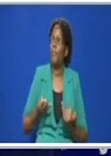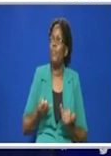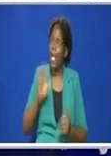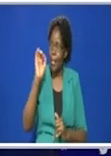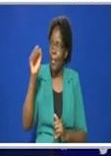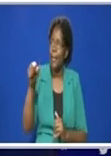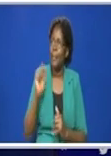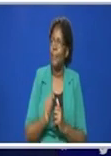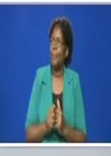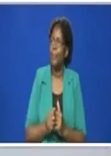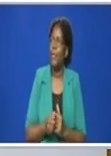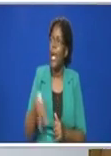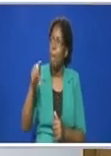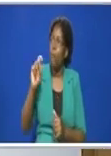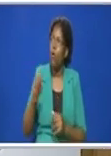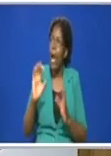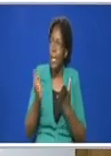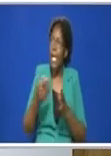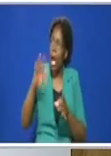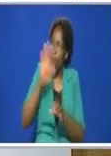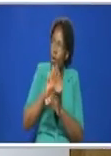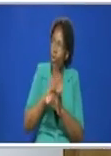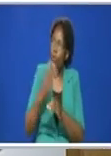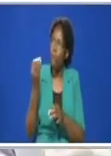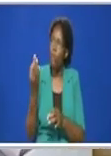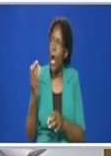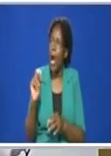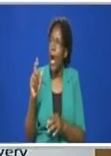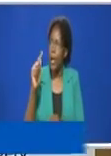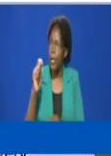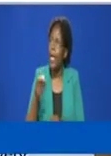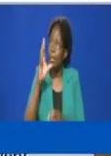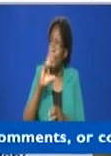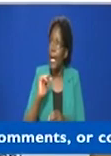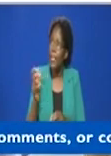Yes. Pork has a lot of fat. Yeah, just like we do.